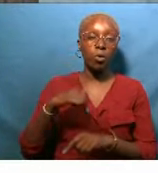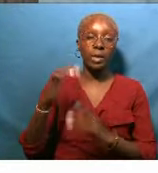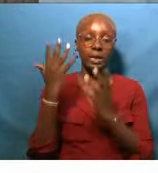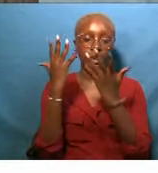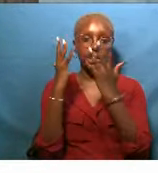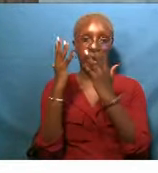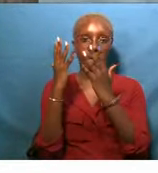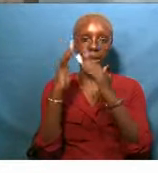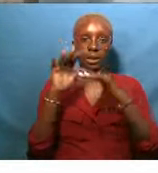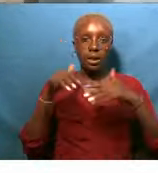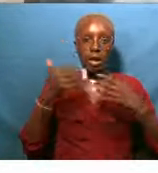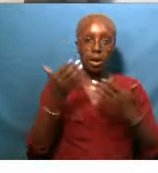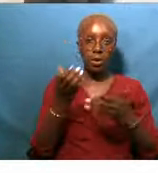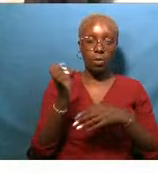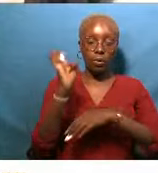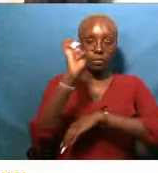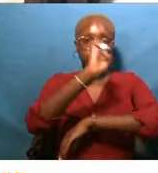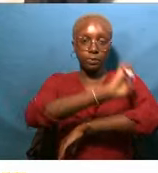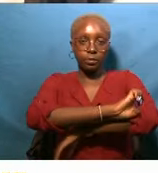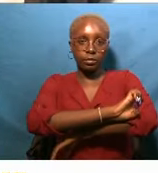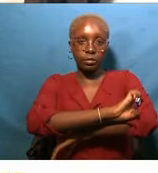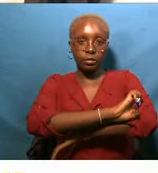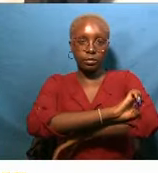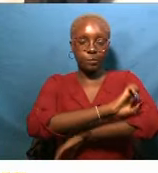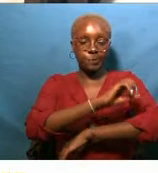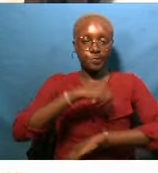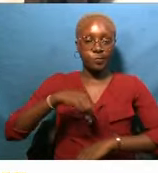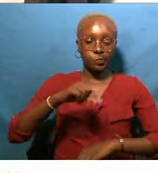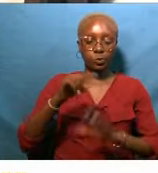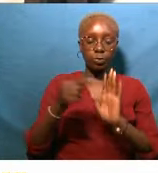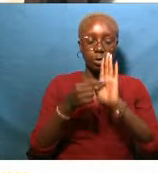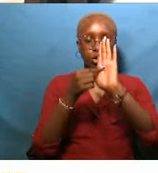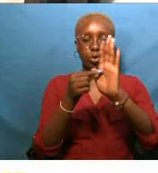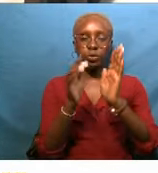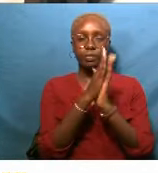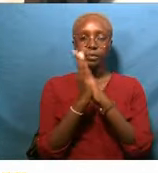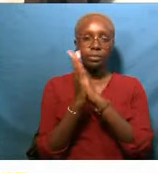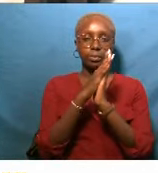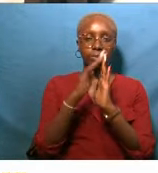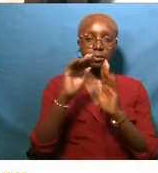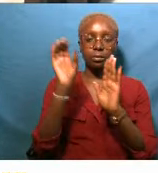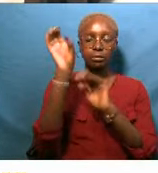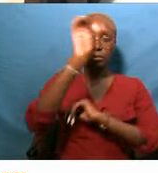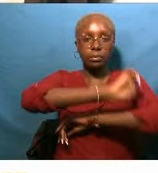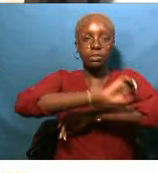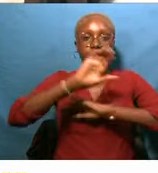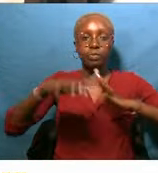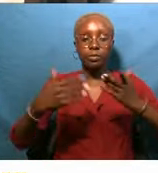celebrate Easter? How do we bring the story of Easter to those who are suffering